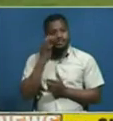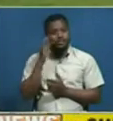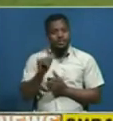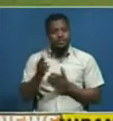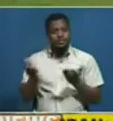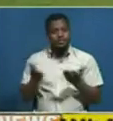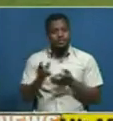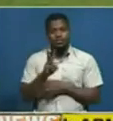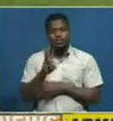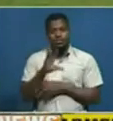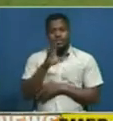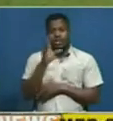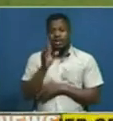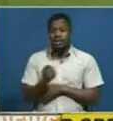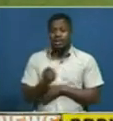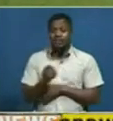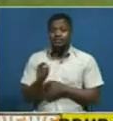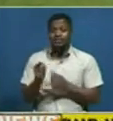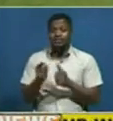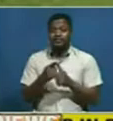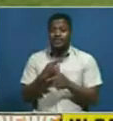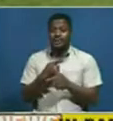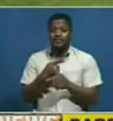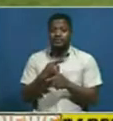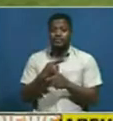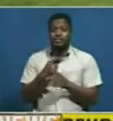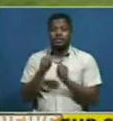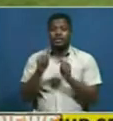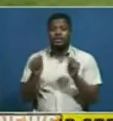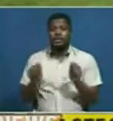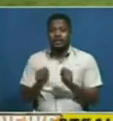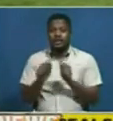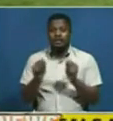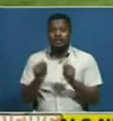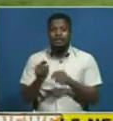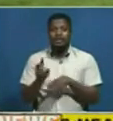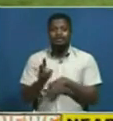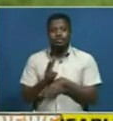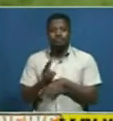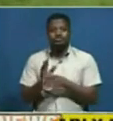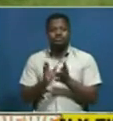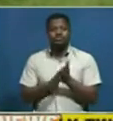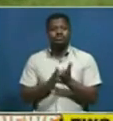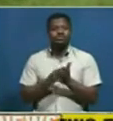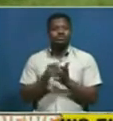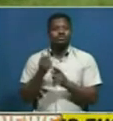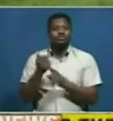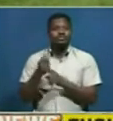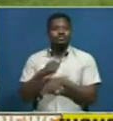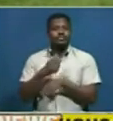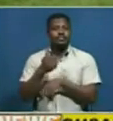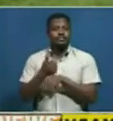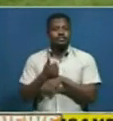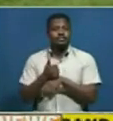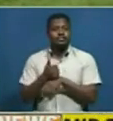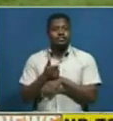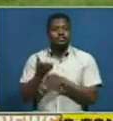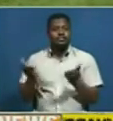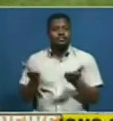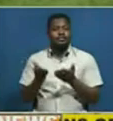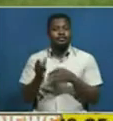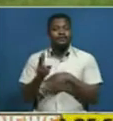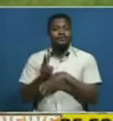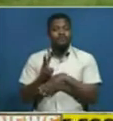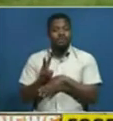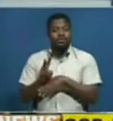This is West Africa's first ever technical vocational training institute, the Aswanse